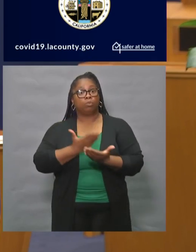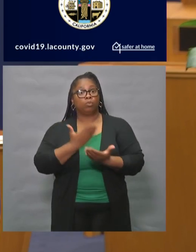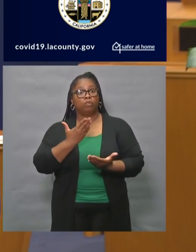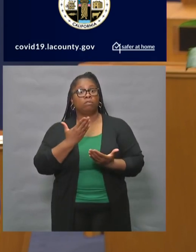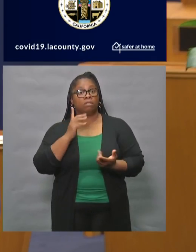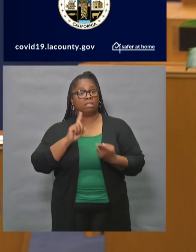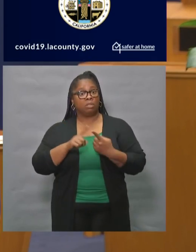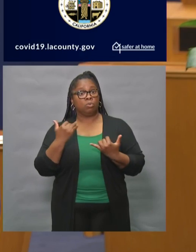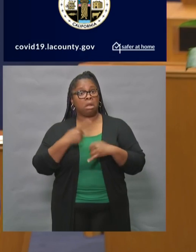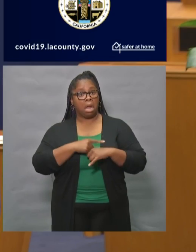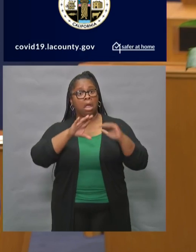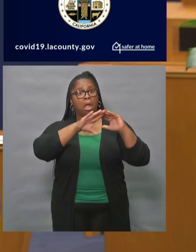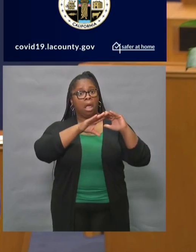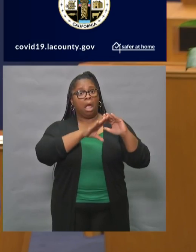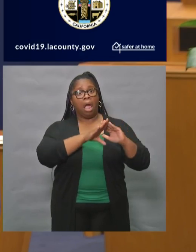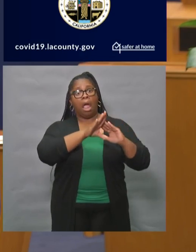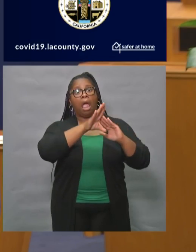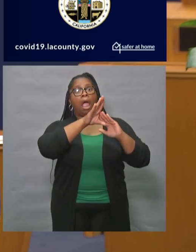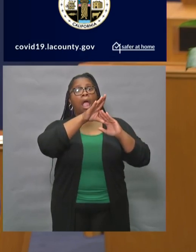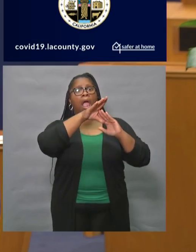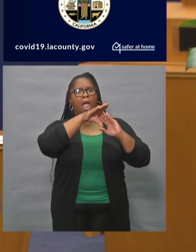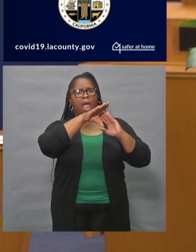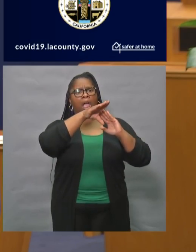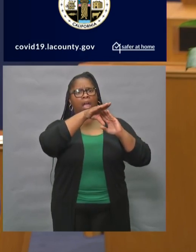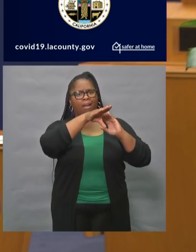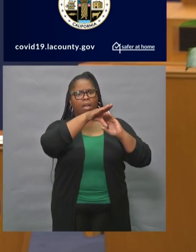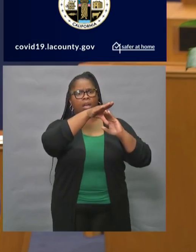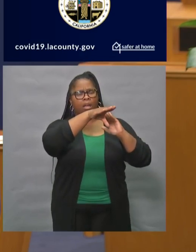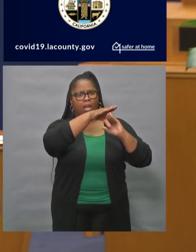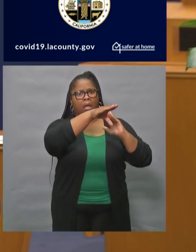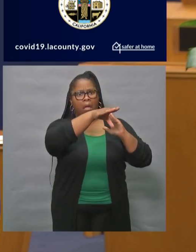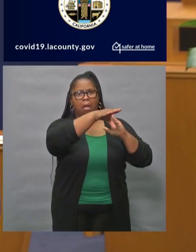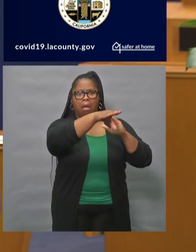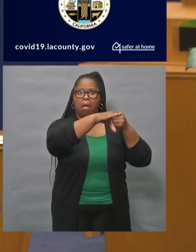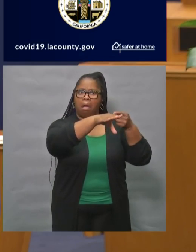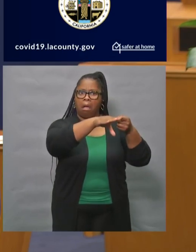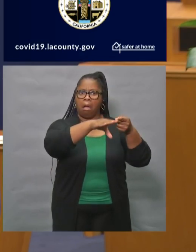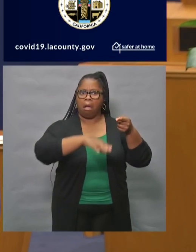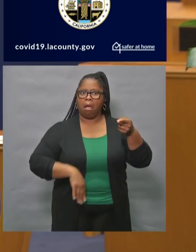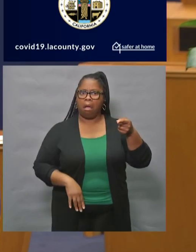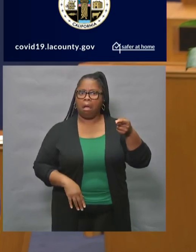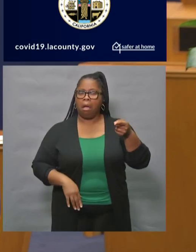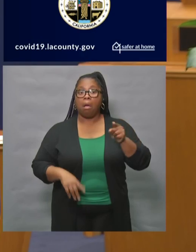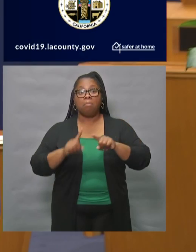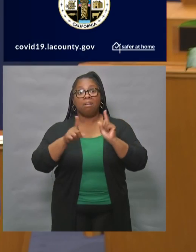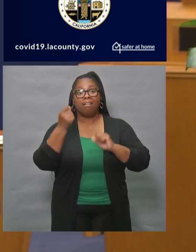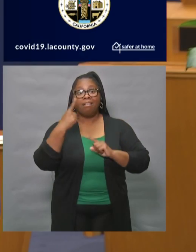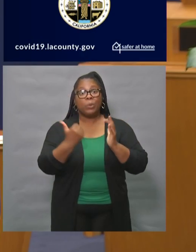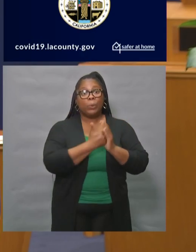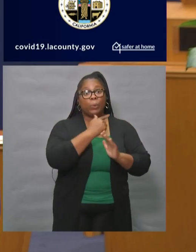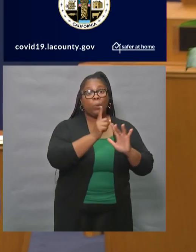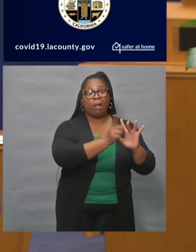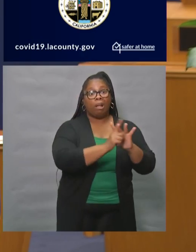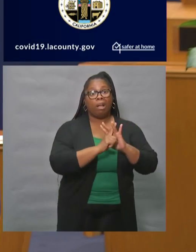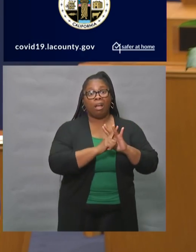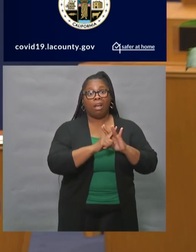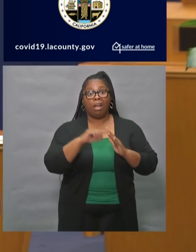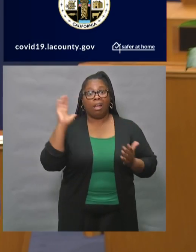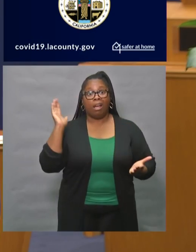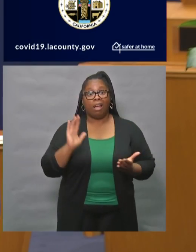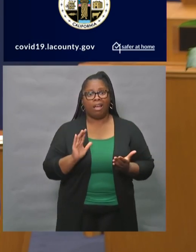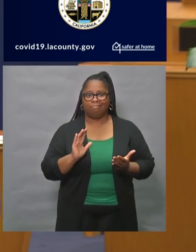be a leveling off of the cases of COVID-19. However, new infections are not yet decreasing, and we continue to have a need